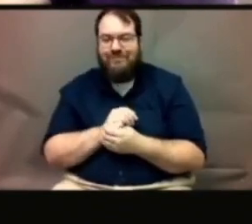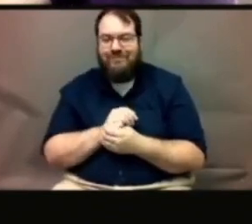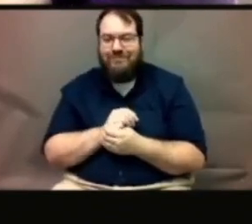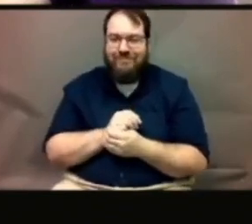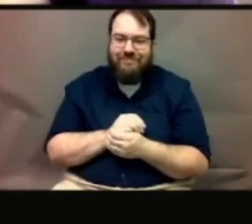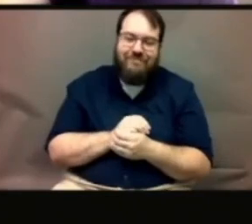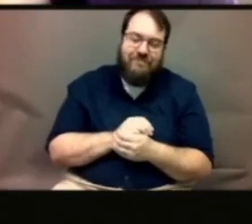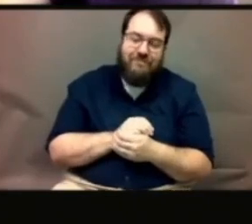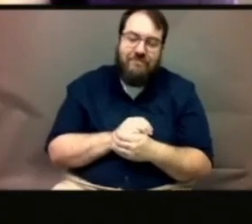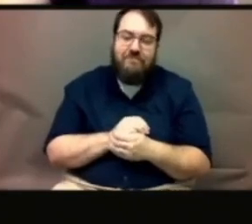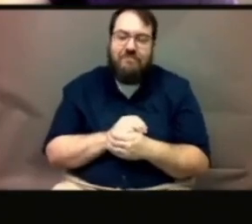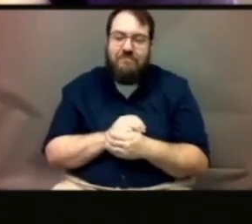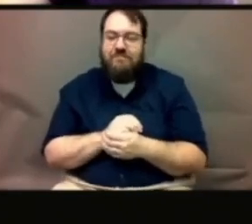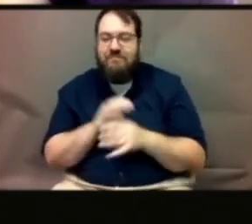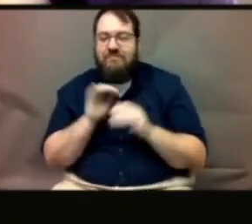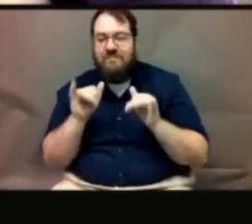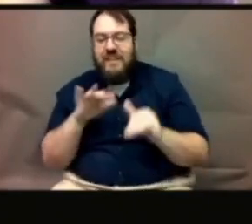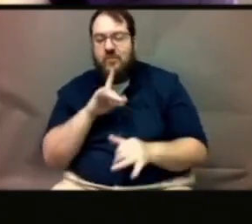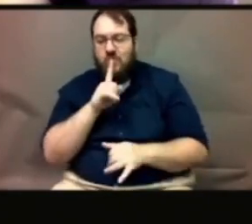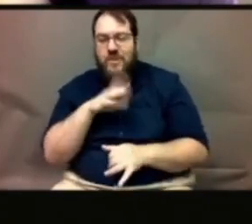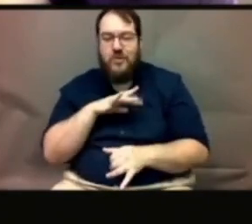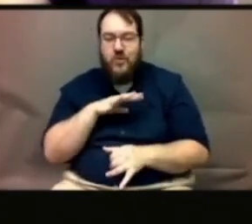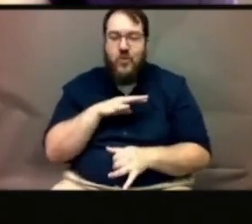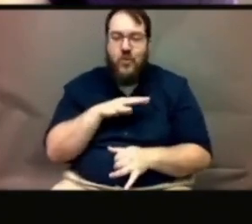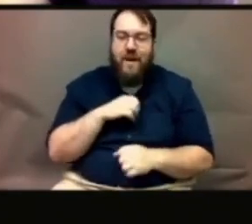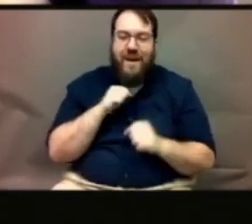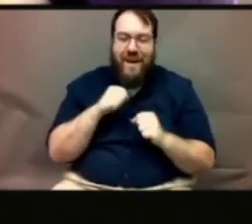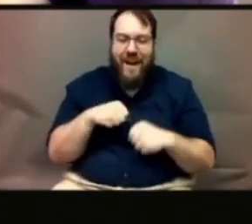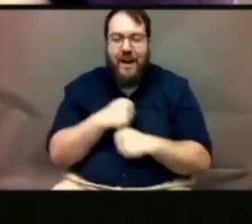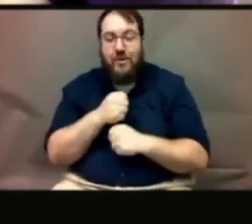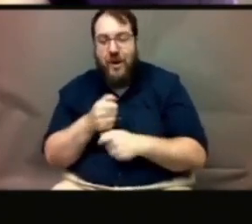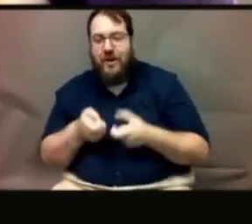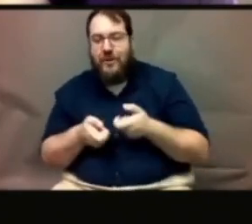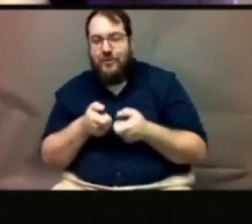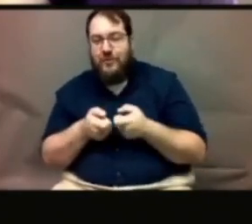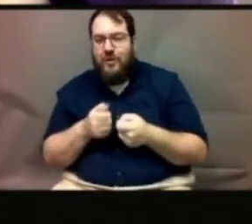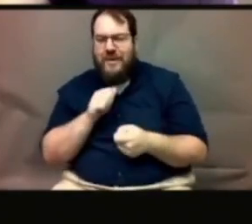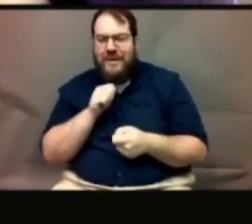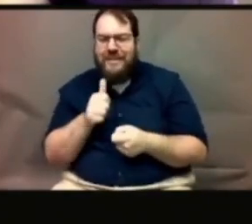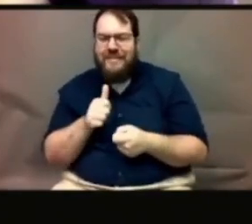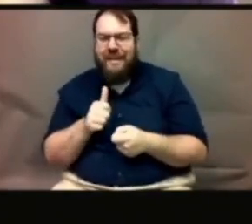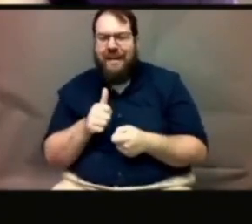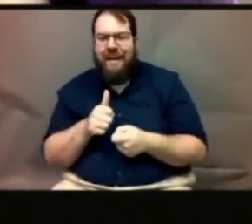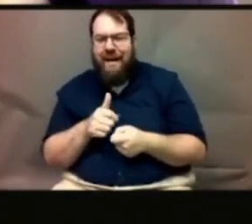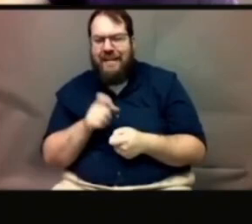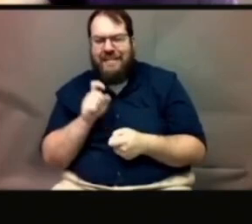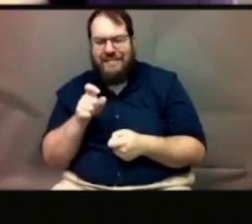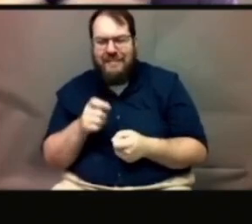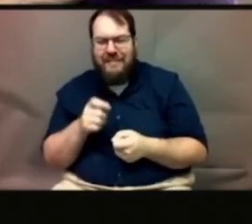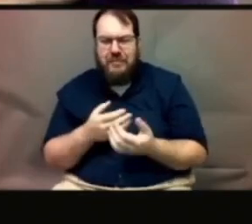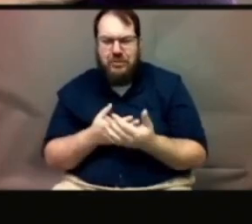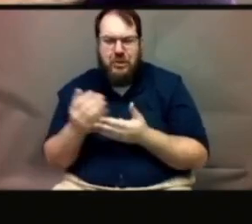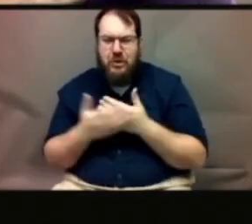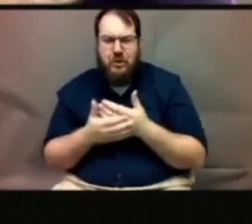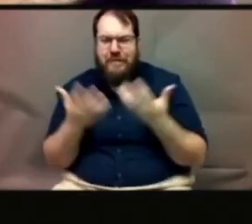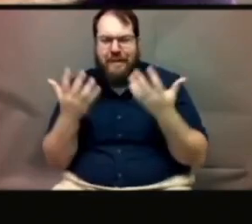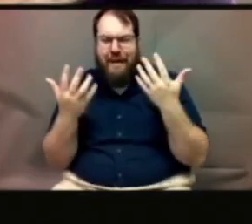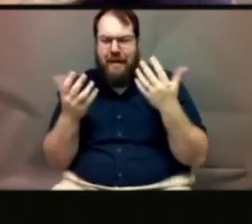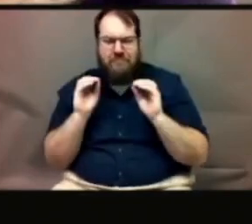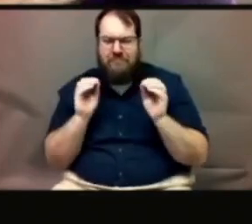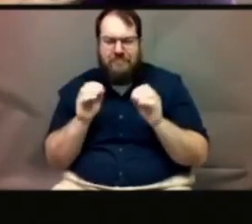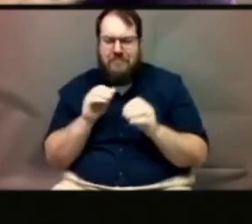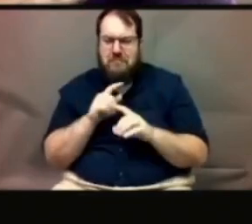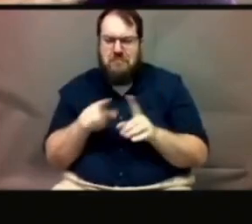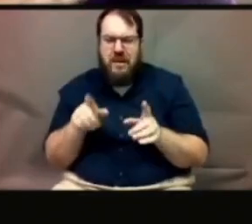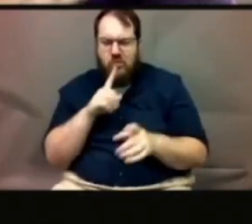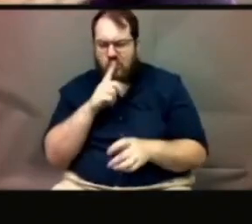So Now we're this is getting really, sound. That's great. yeah, this one's really fun to build a controller. It's not so fun to use your hands, and it's not even that fun with the mouse. It's really fun